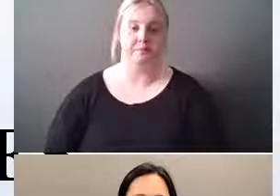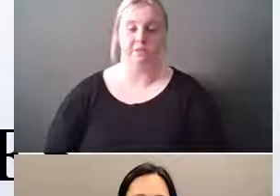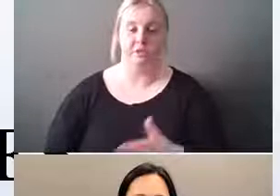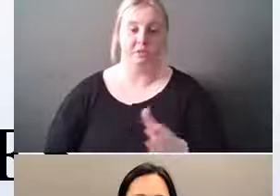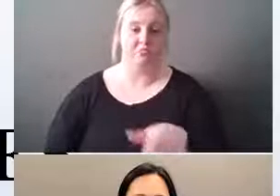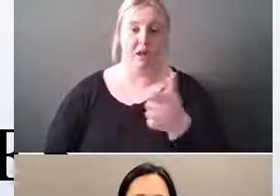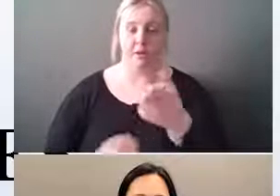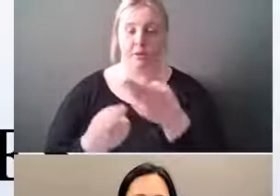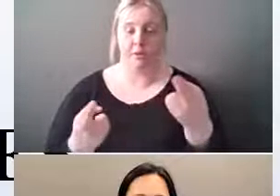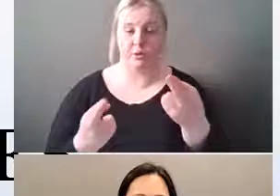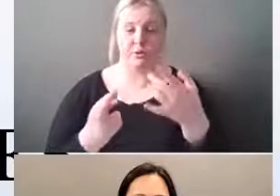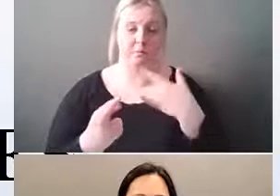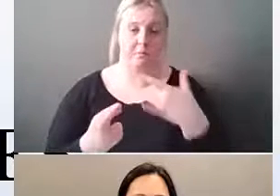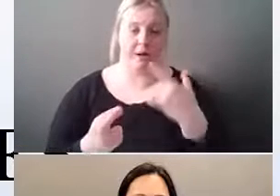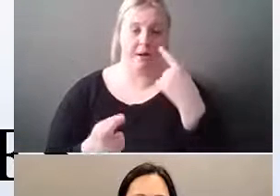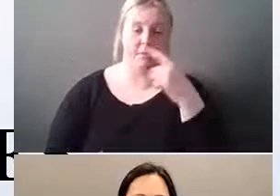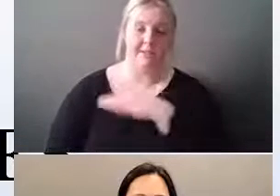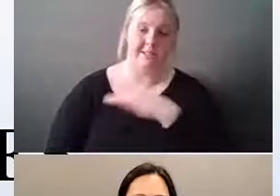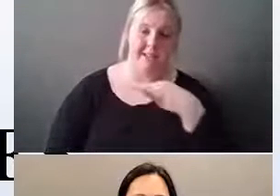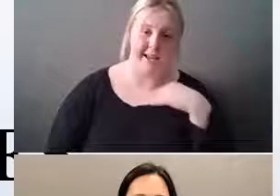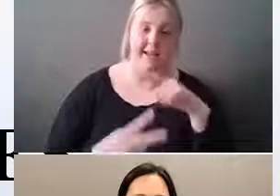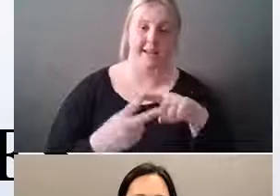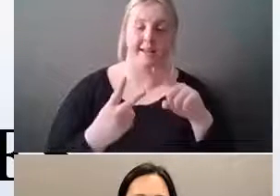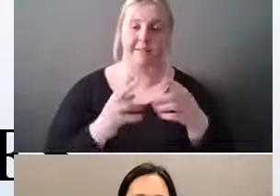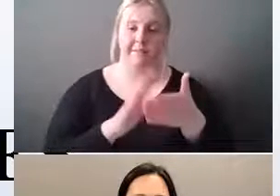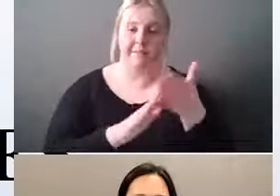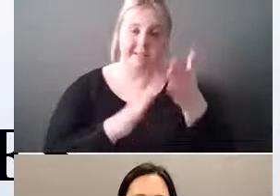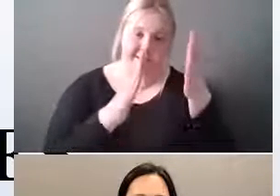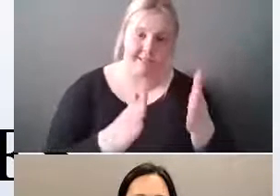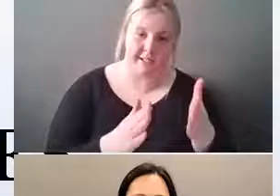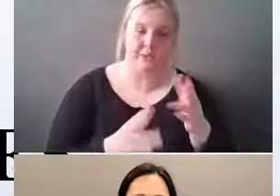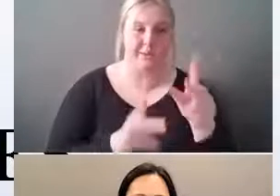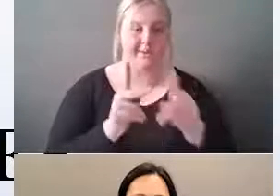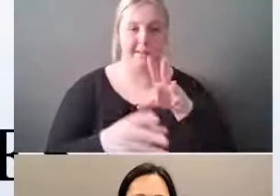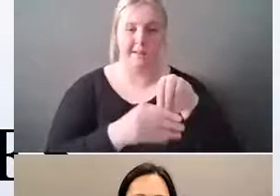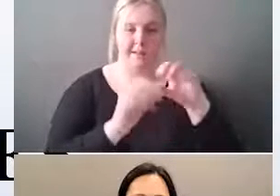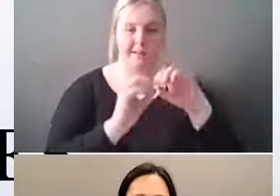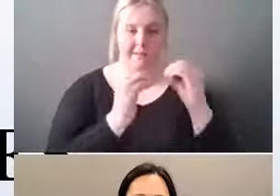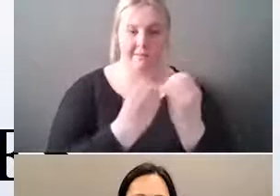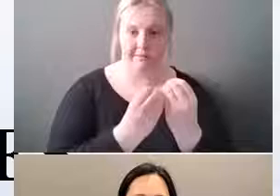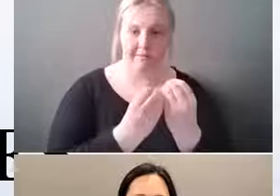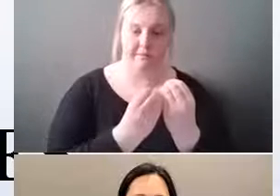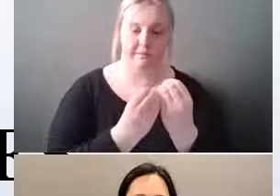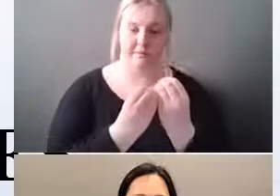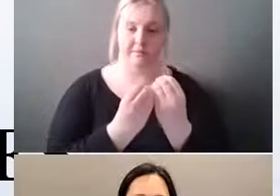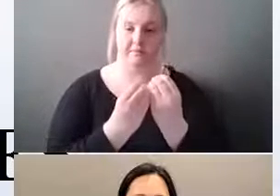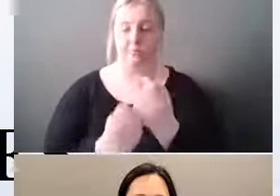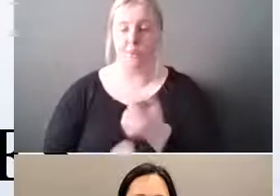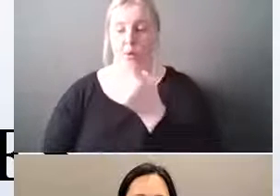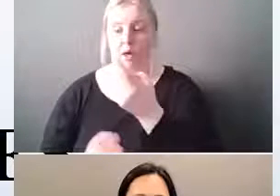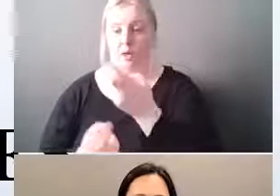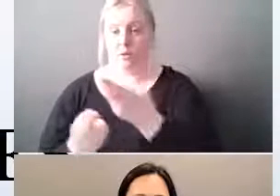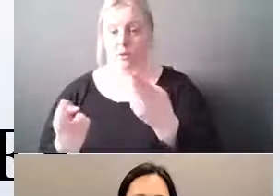are meant for facilitators and any other staff involved within the organization. One of the resources that we list